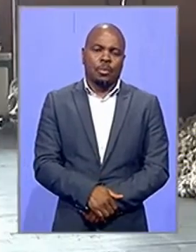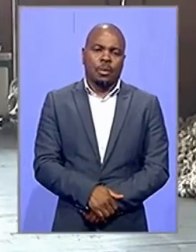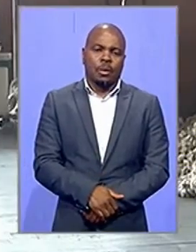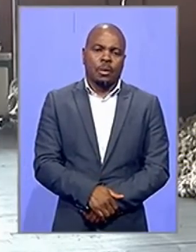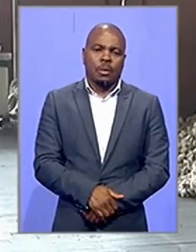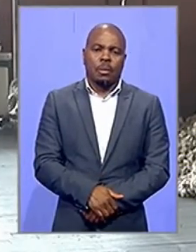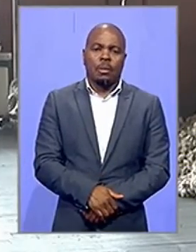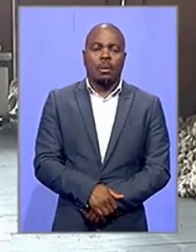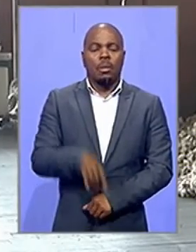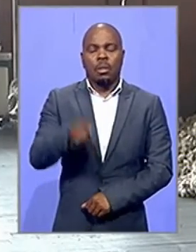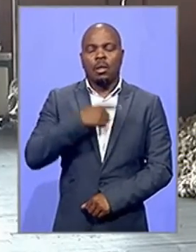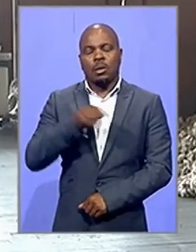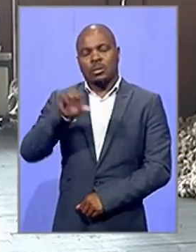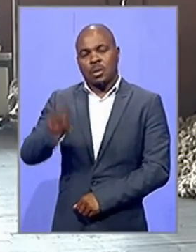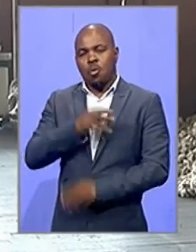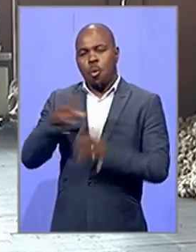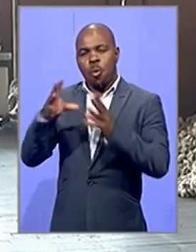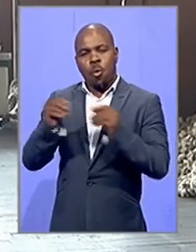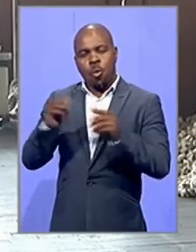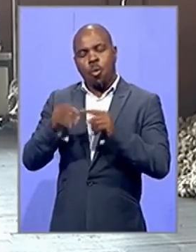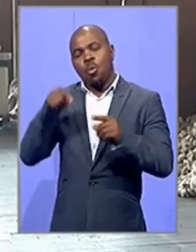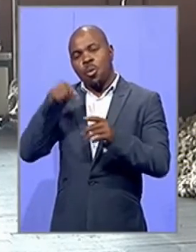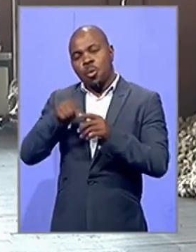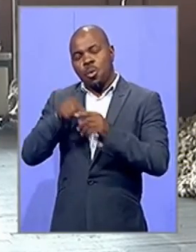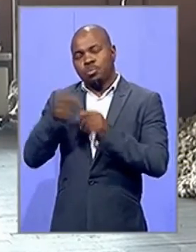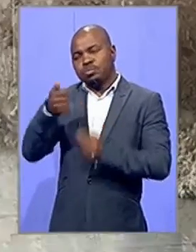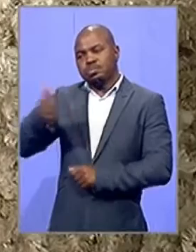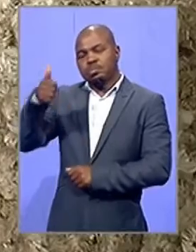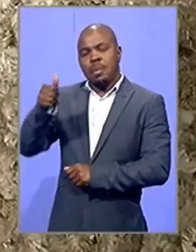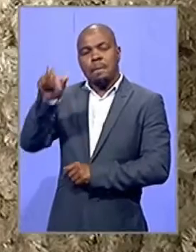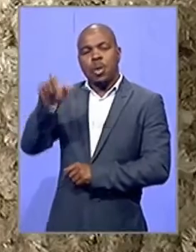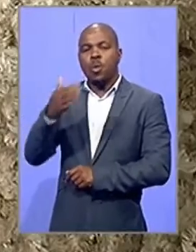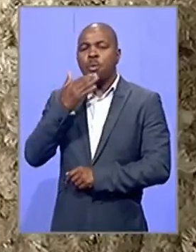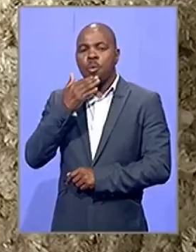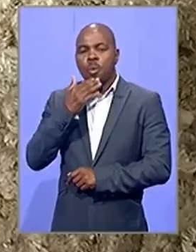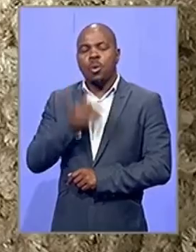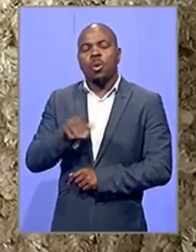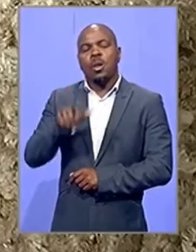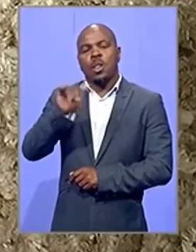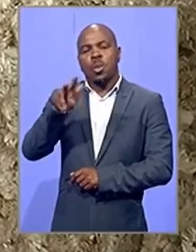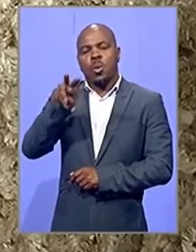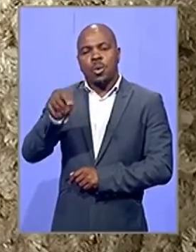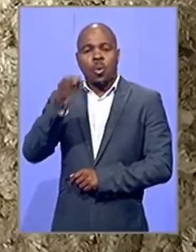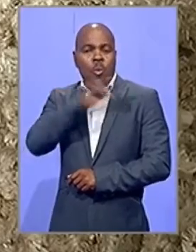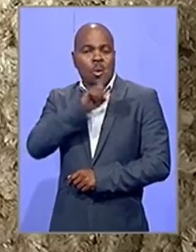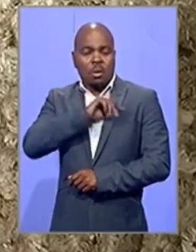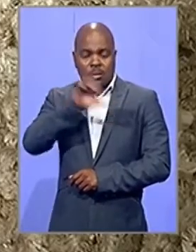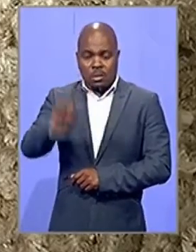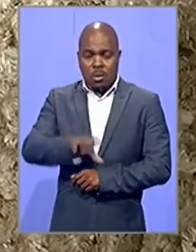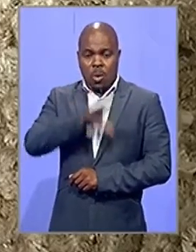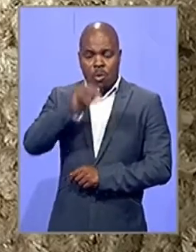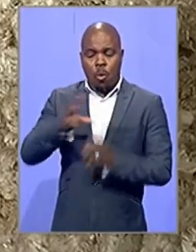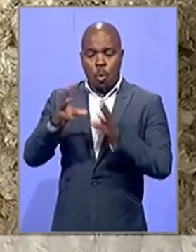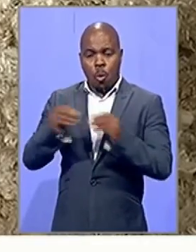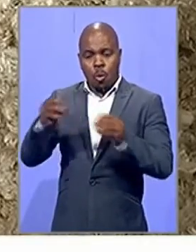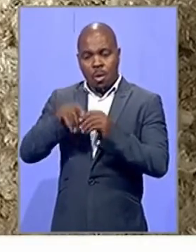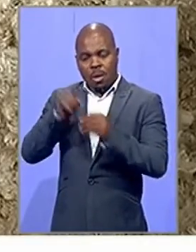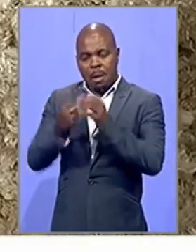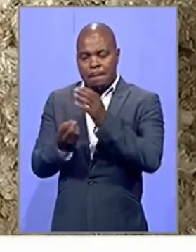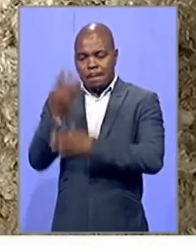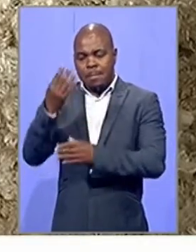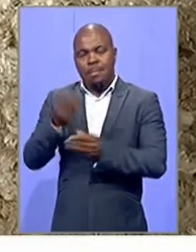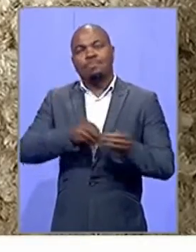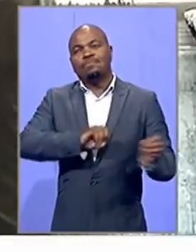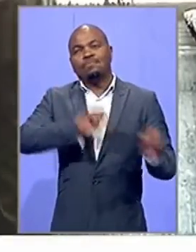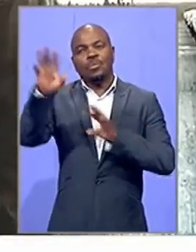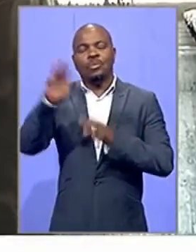Mookamedi wa bohlahisi ba ulu naheng Leon Dibre o re ba angwa haholo ke bohloko bona ka ha ulu e hlahiswang Afrika Borwa e romelwa China.